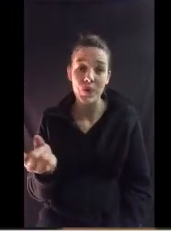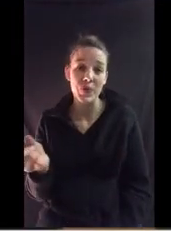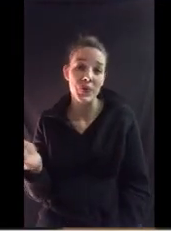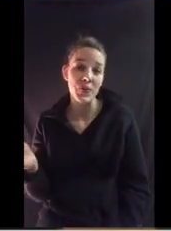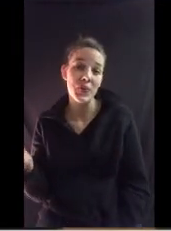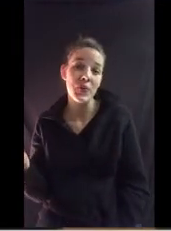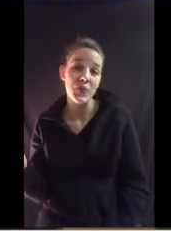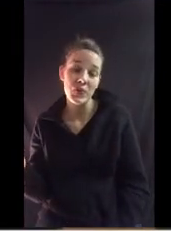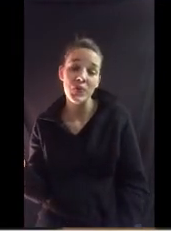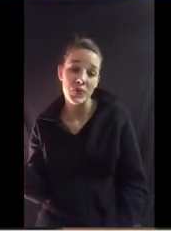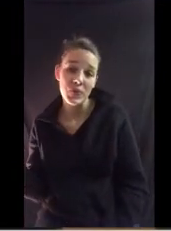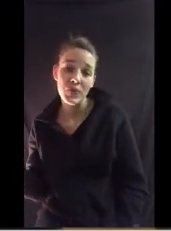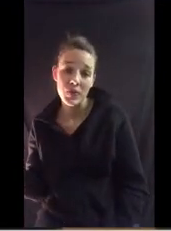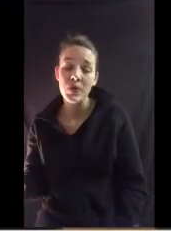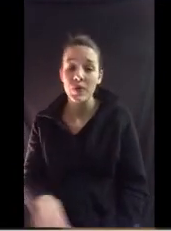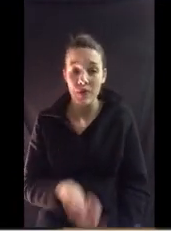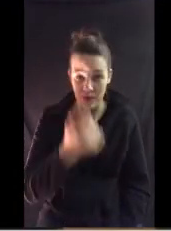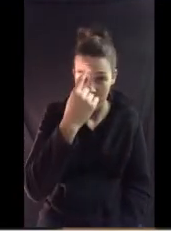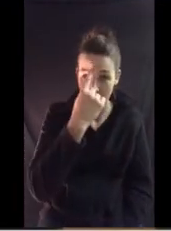again.